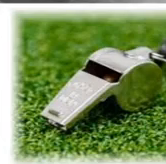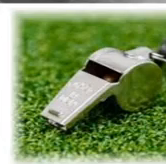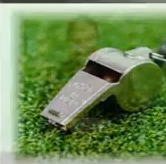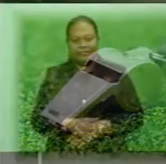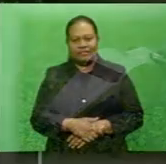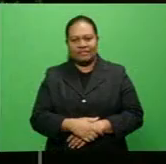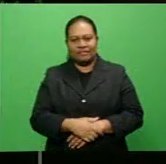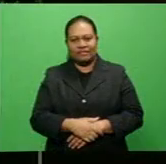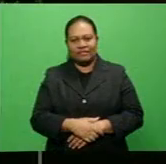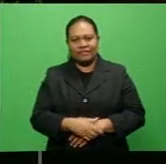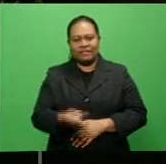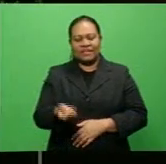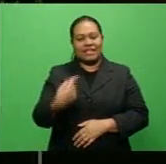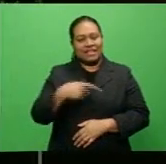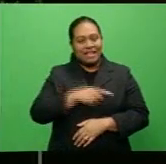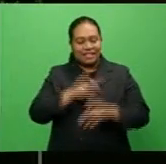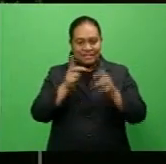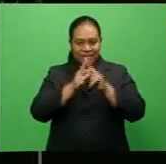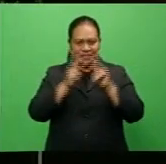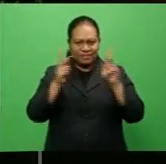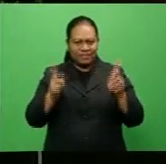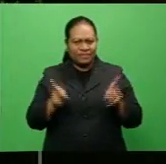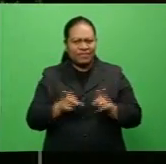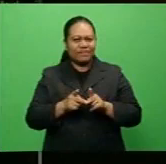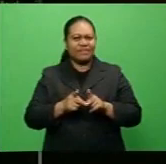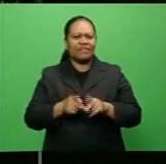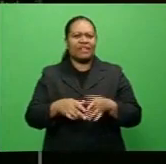And send us newsworthy pictures to